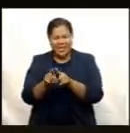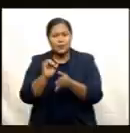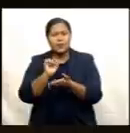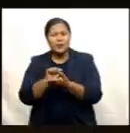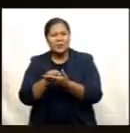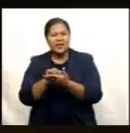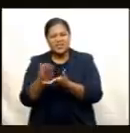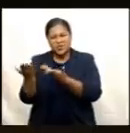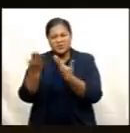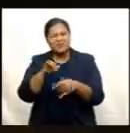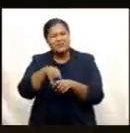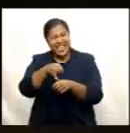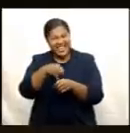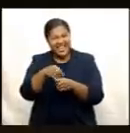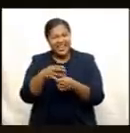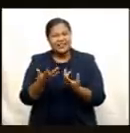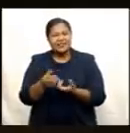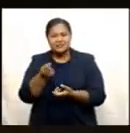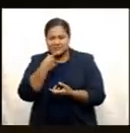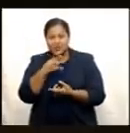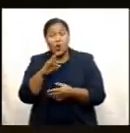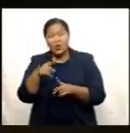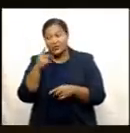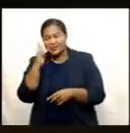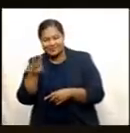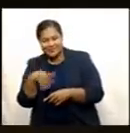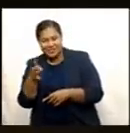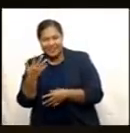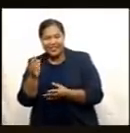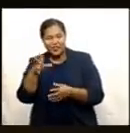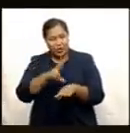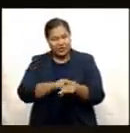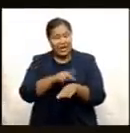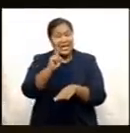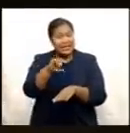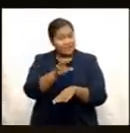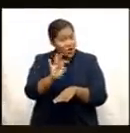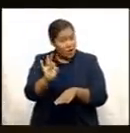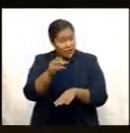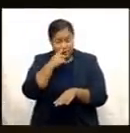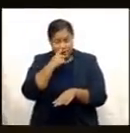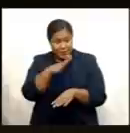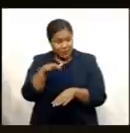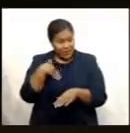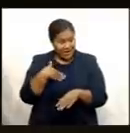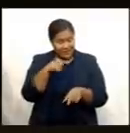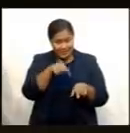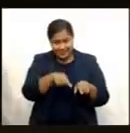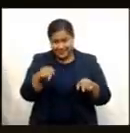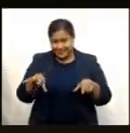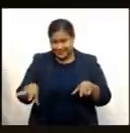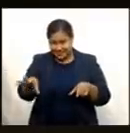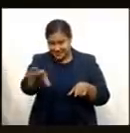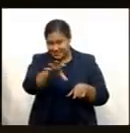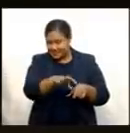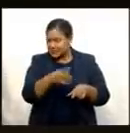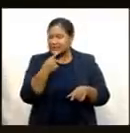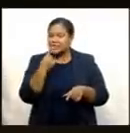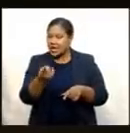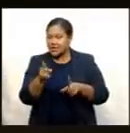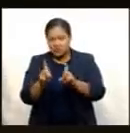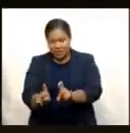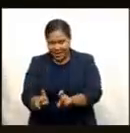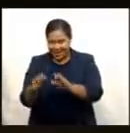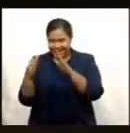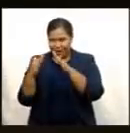getting medical supplies, or seeing a doctor. Otherwise, people living in and around Korovo have been urged to stay